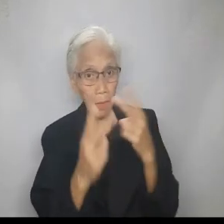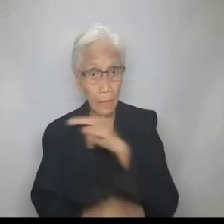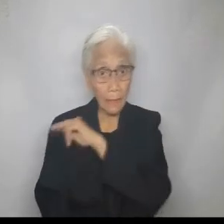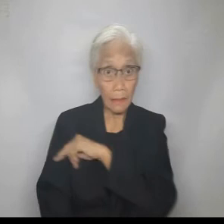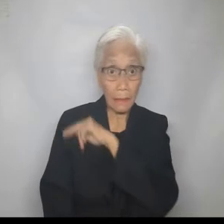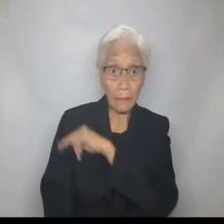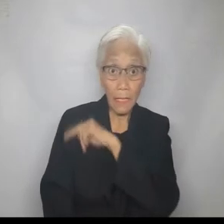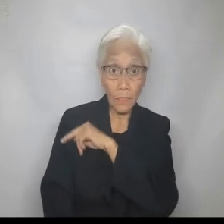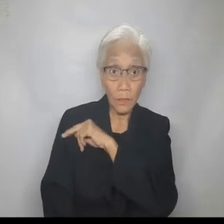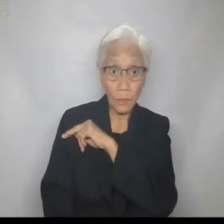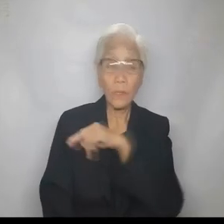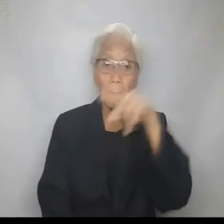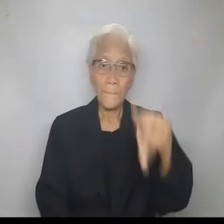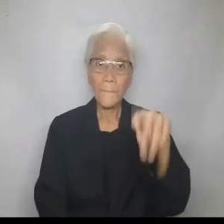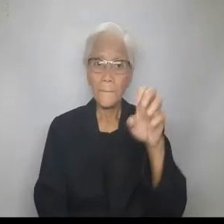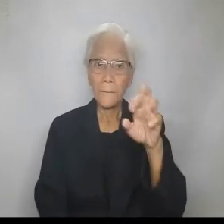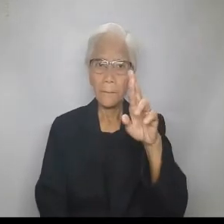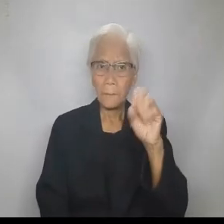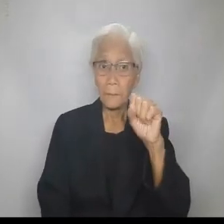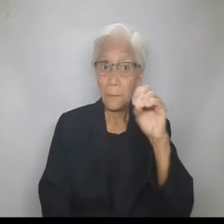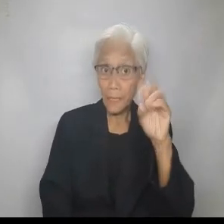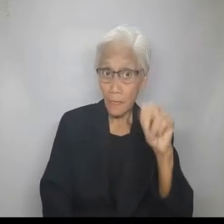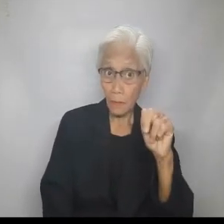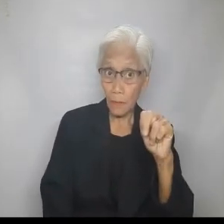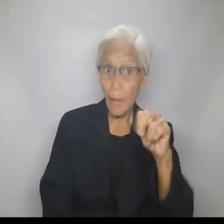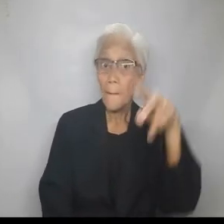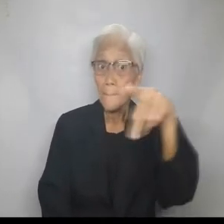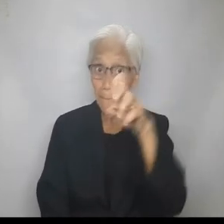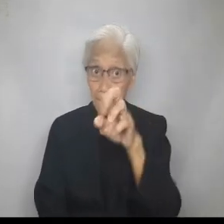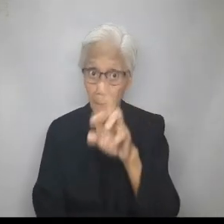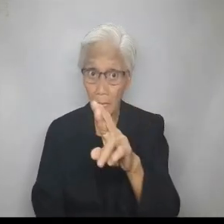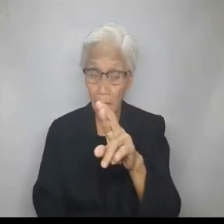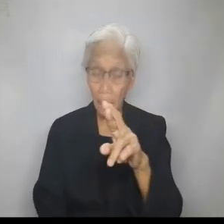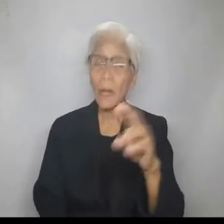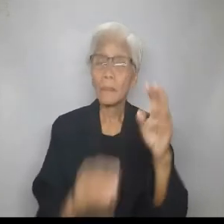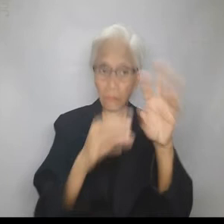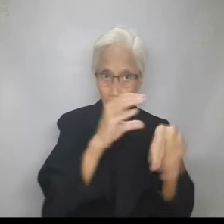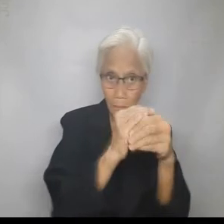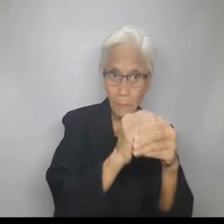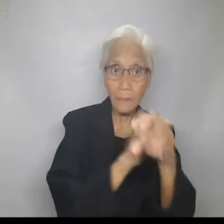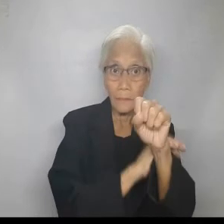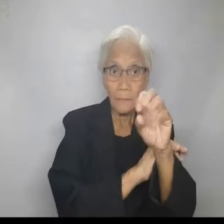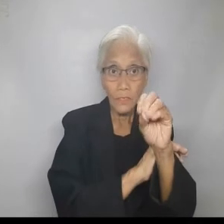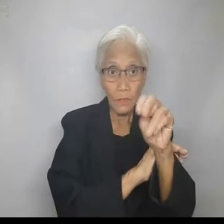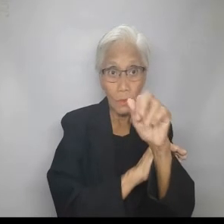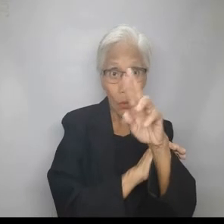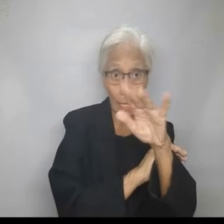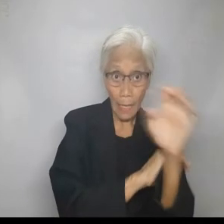simply looking into the nature of the term person, per, and the word